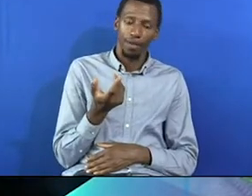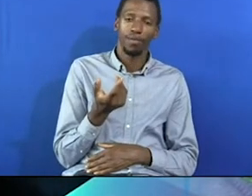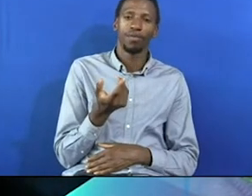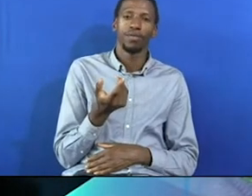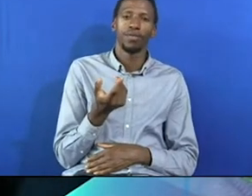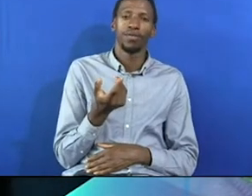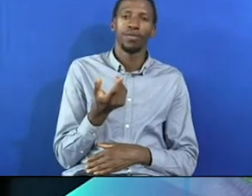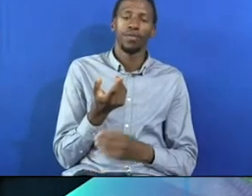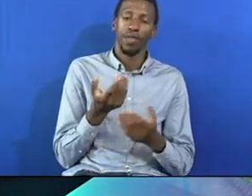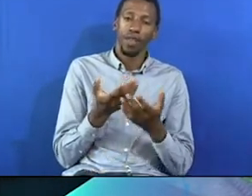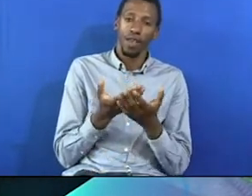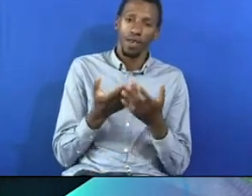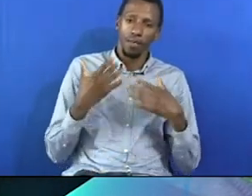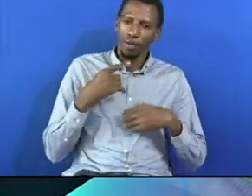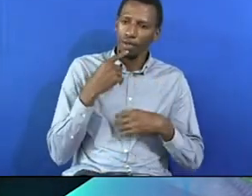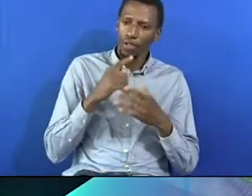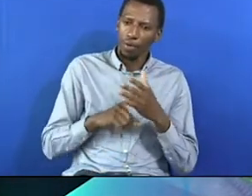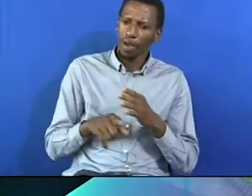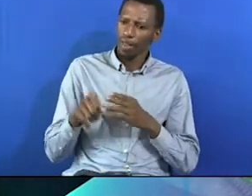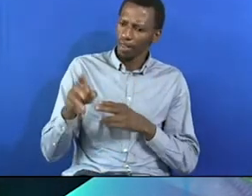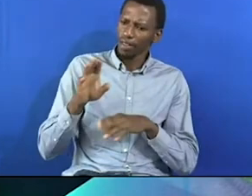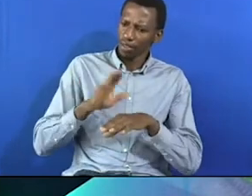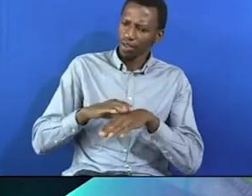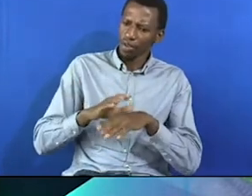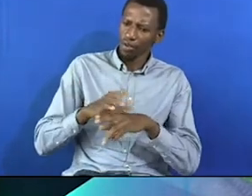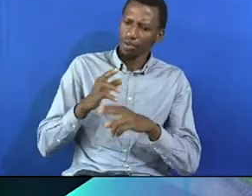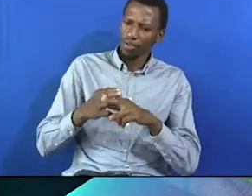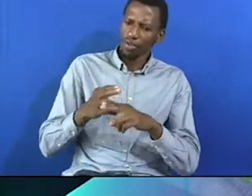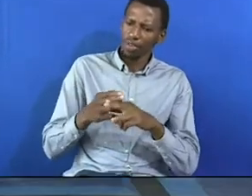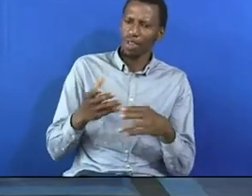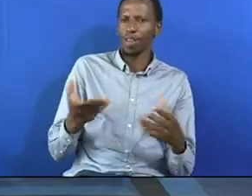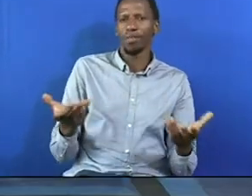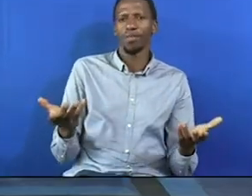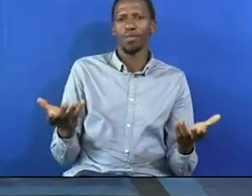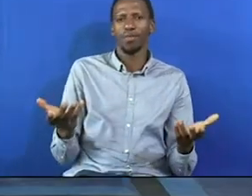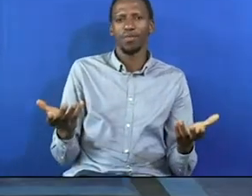Yeah. And so they begin by saying, that's a good name.